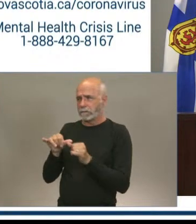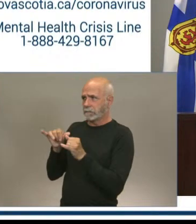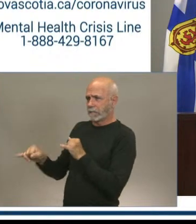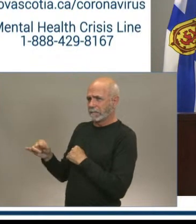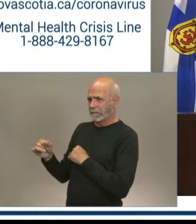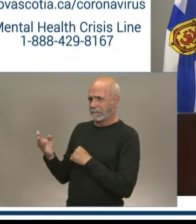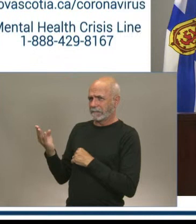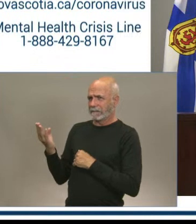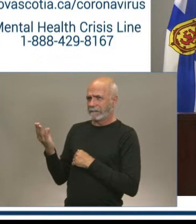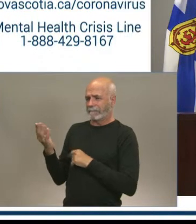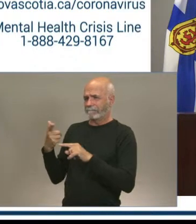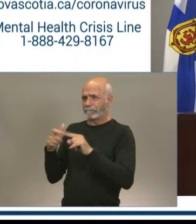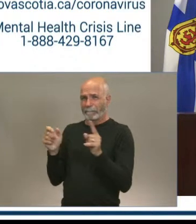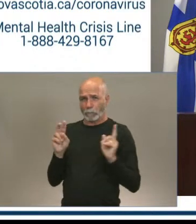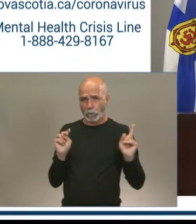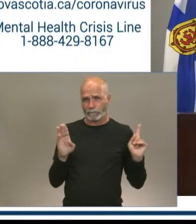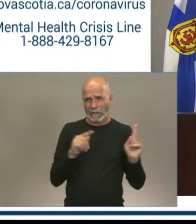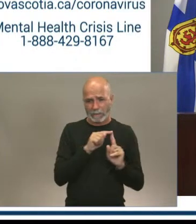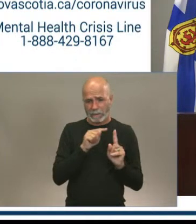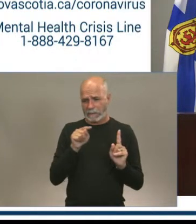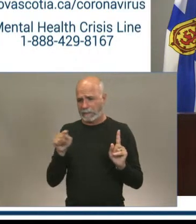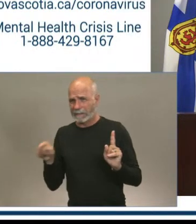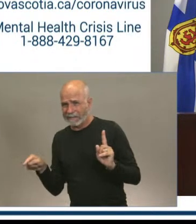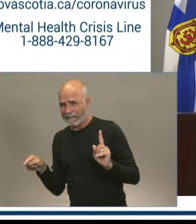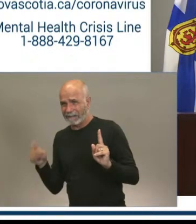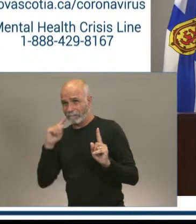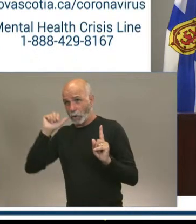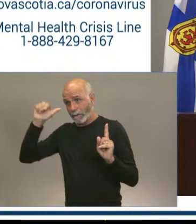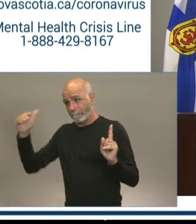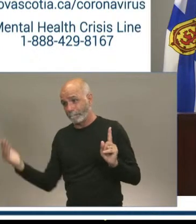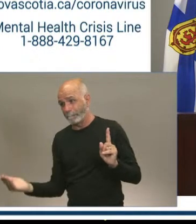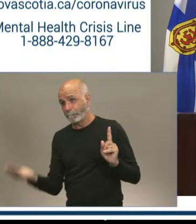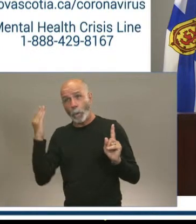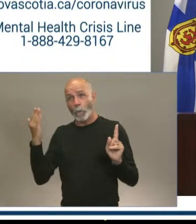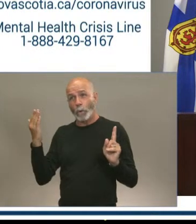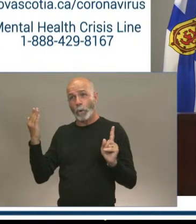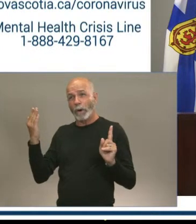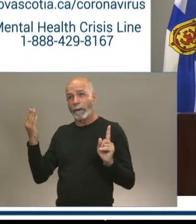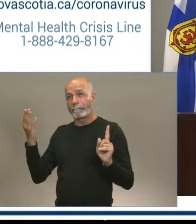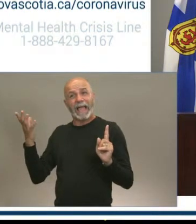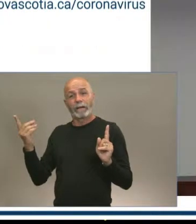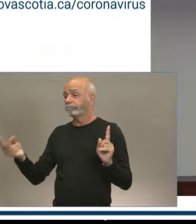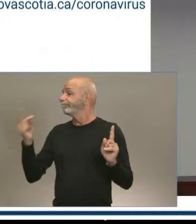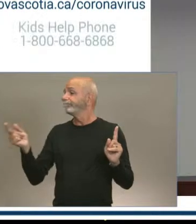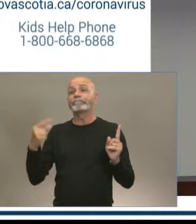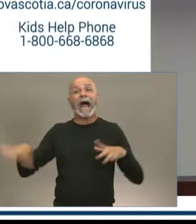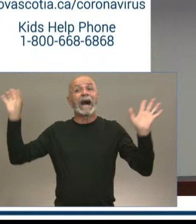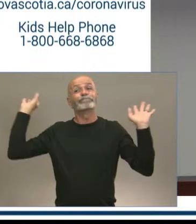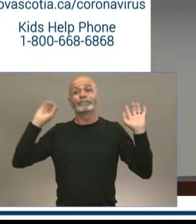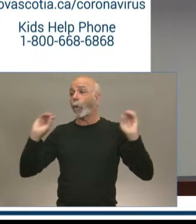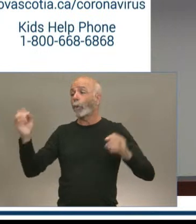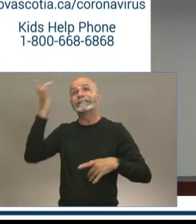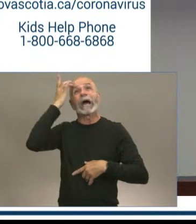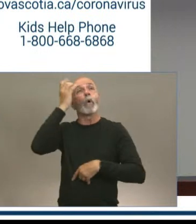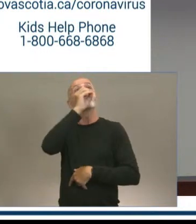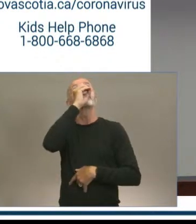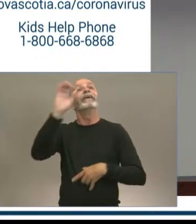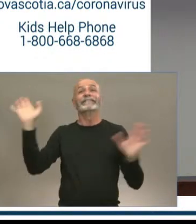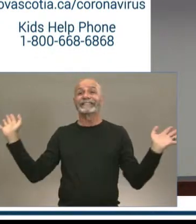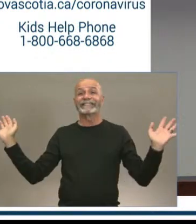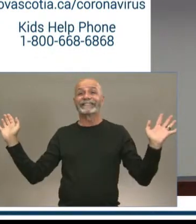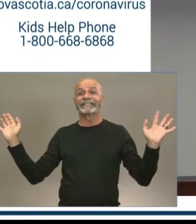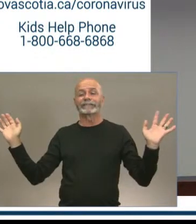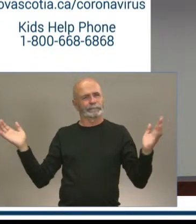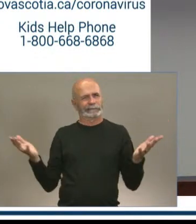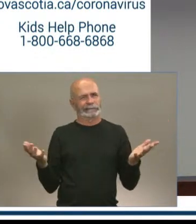from a certain place, it's not going to magically change tomorrow morning that they're not infected. No, I mean, the vast majority of these will be people from traveling